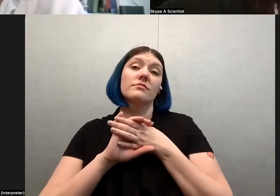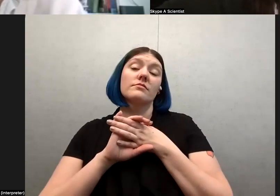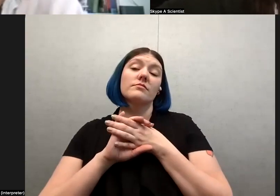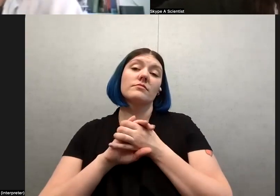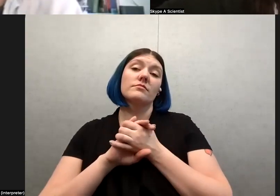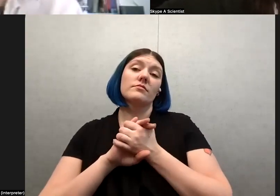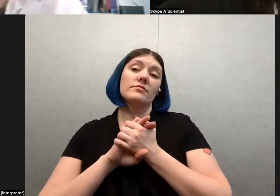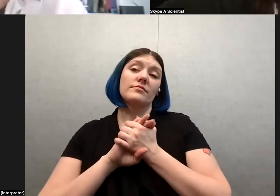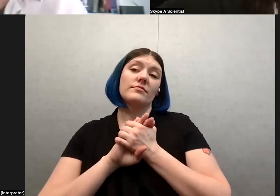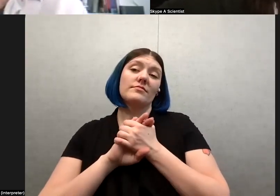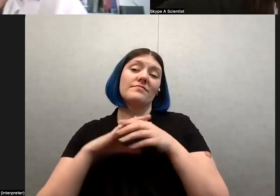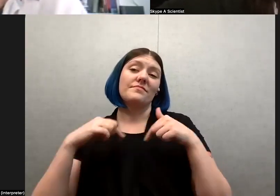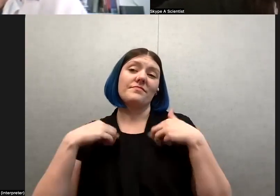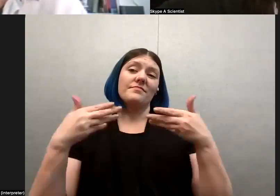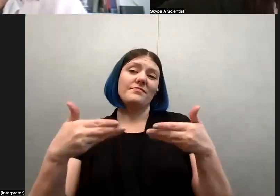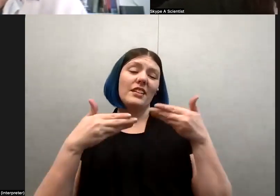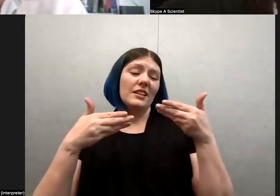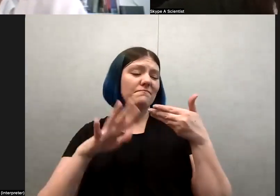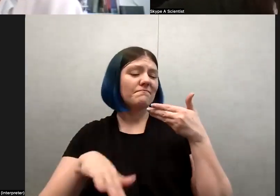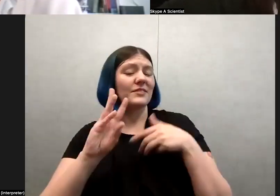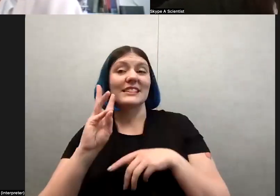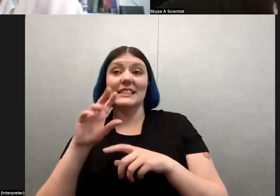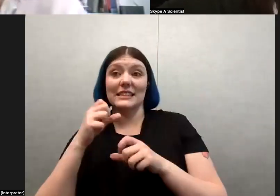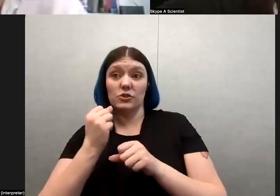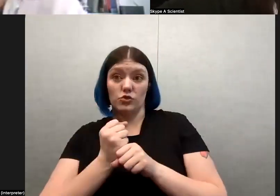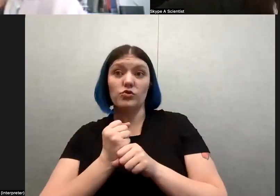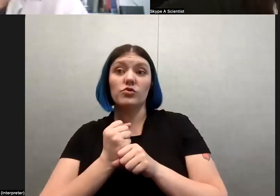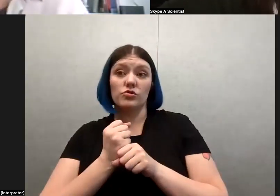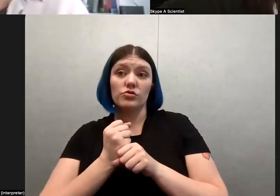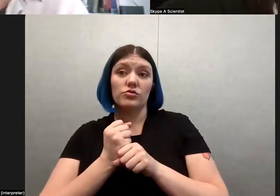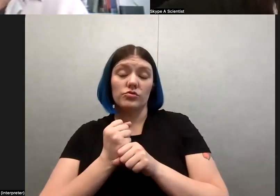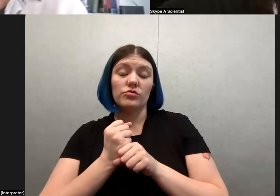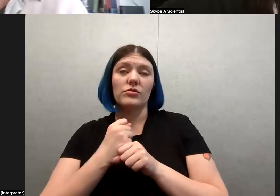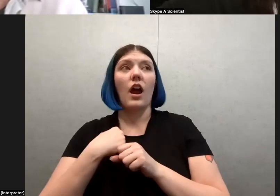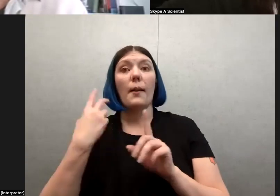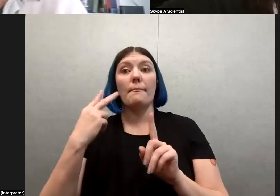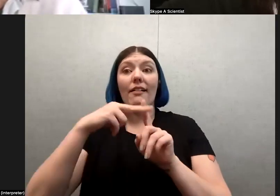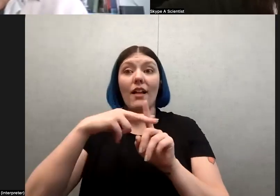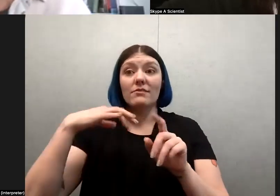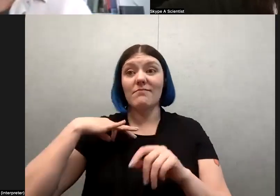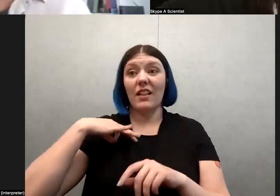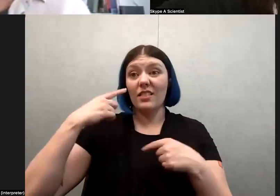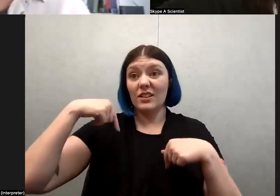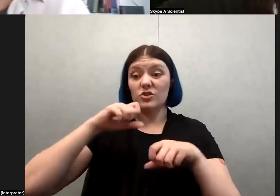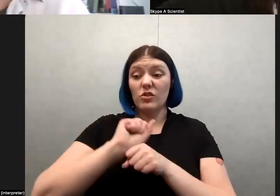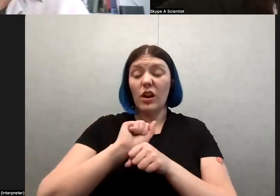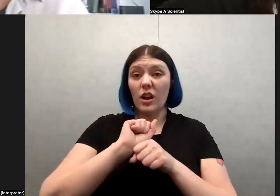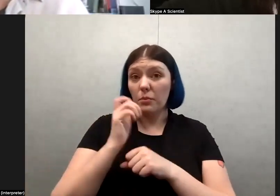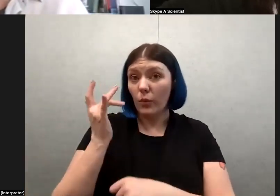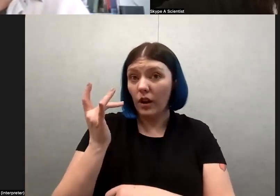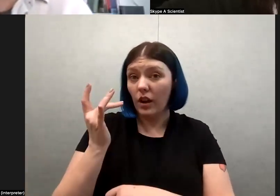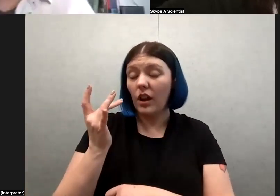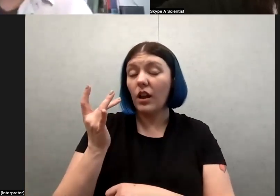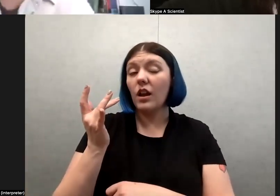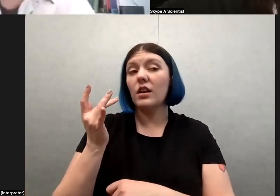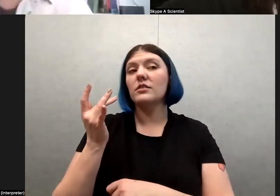So I've been doing this job about 6 years now, and I applied for this job because one